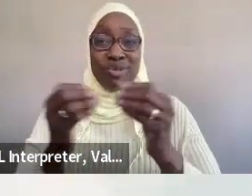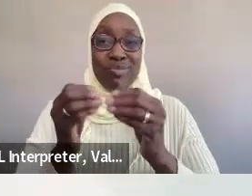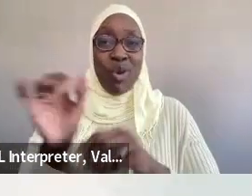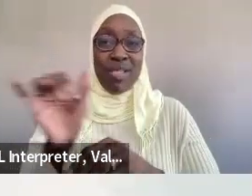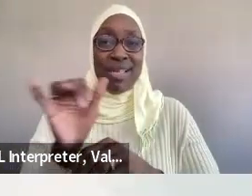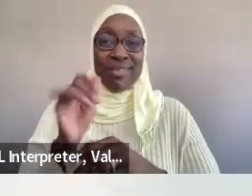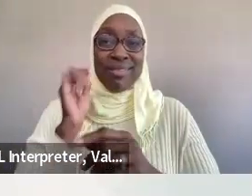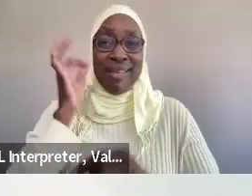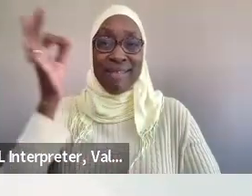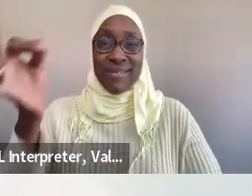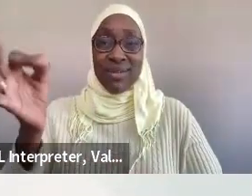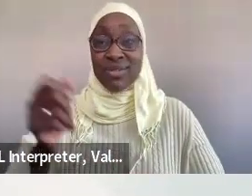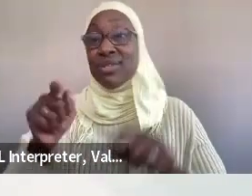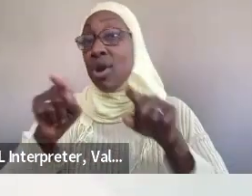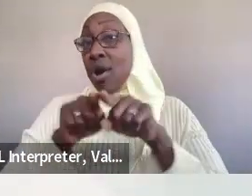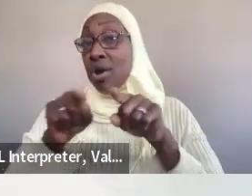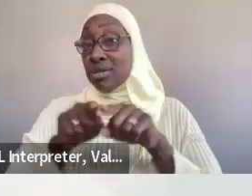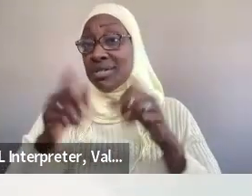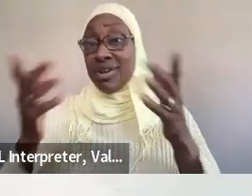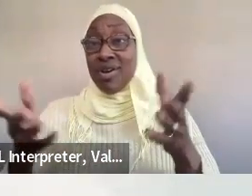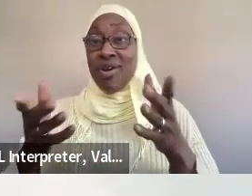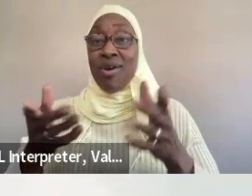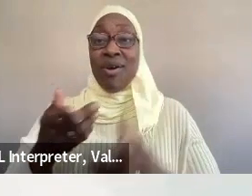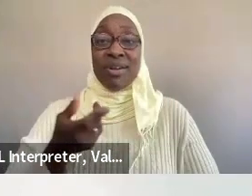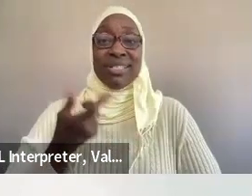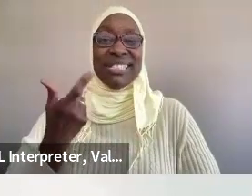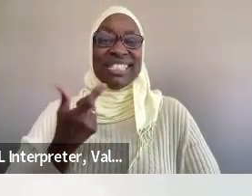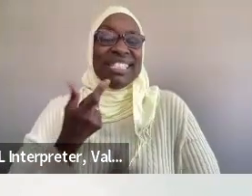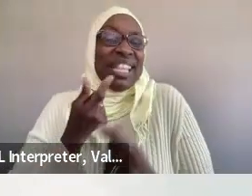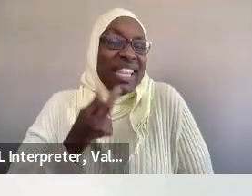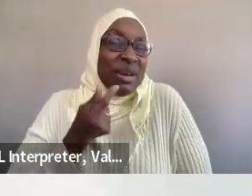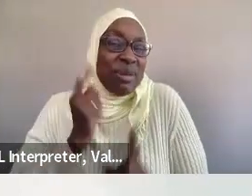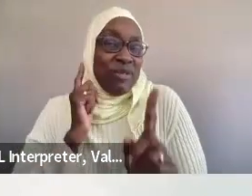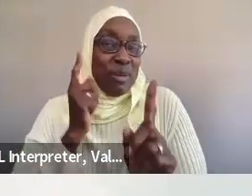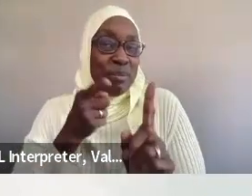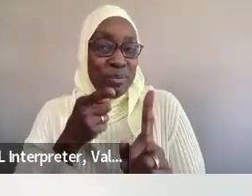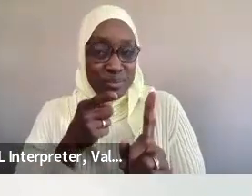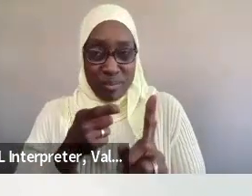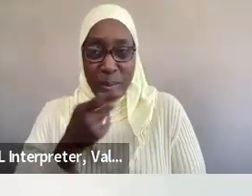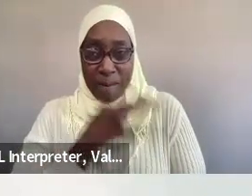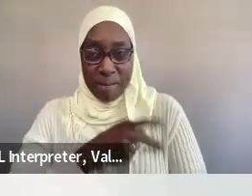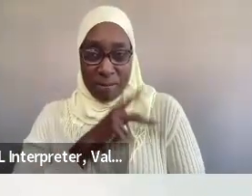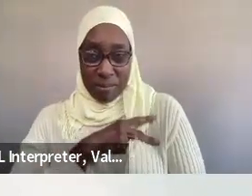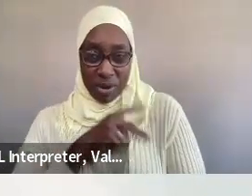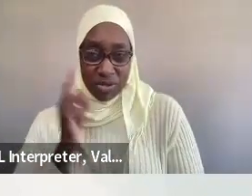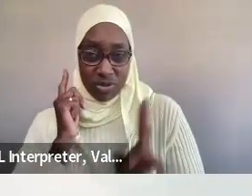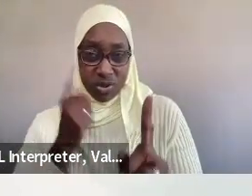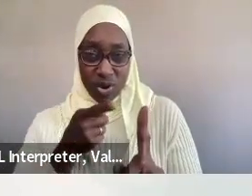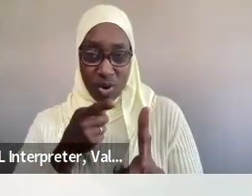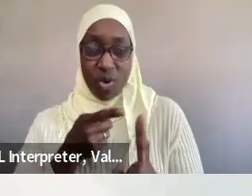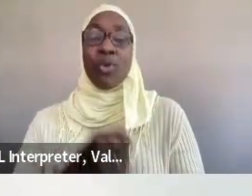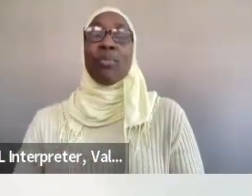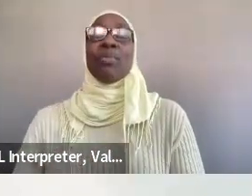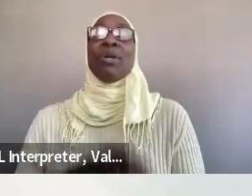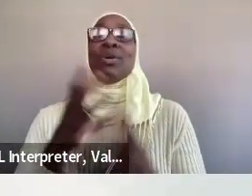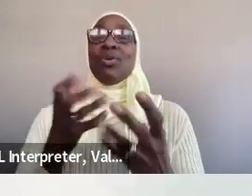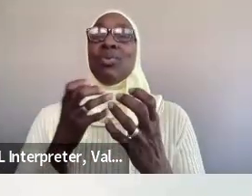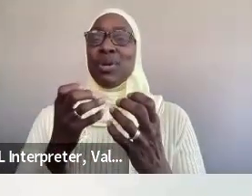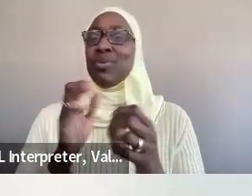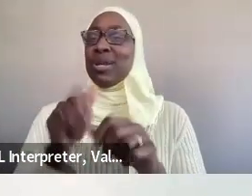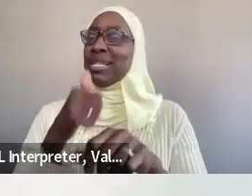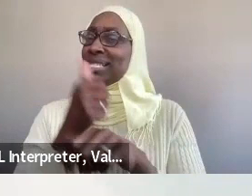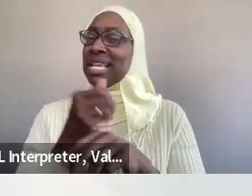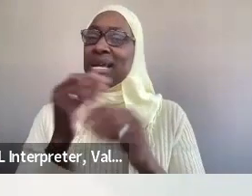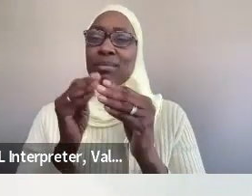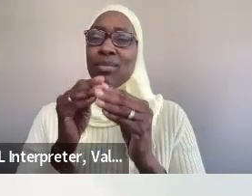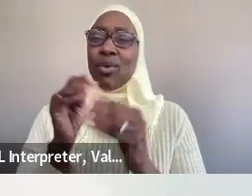And we're also, this is a little bit of a personal goal, but we've talked about it as well as an e-board, We'd love to create more disability justice